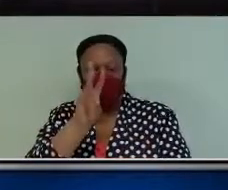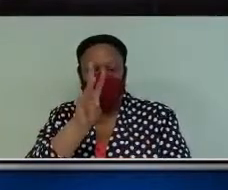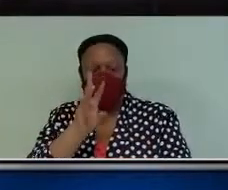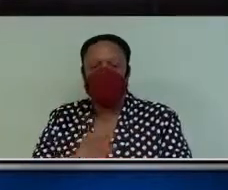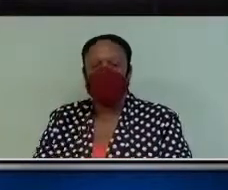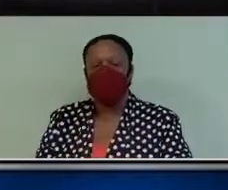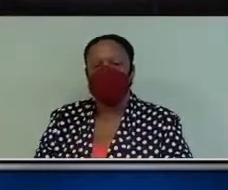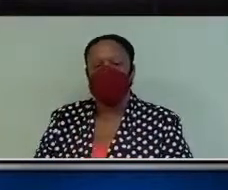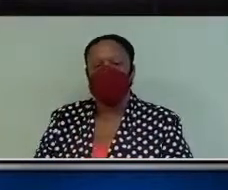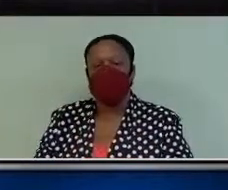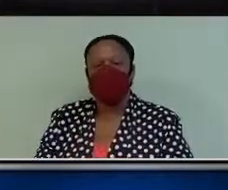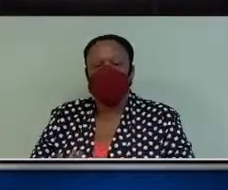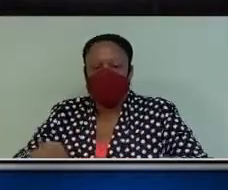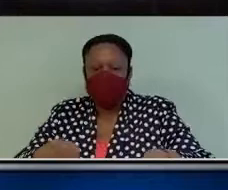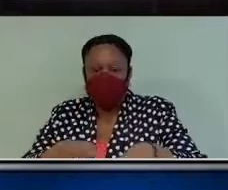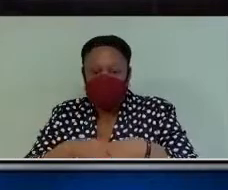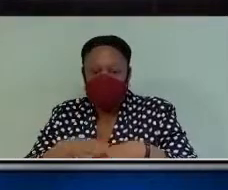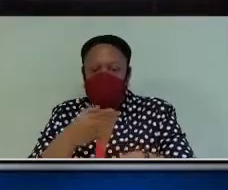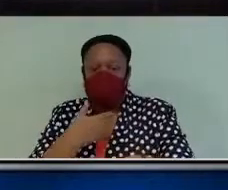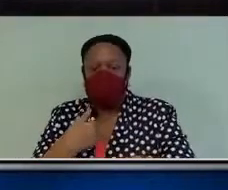Weddings and funerals